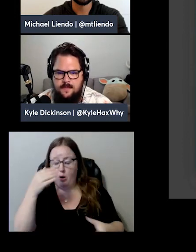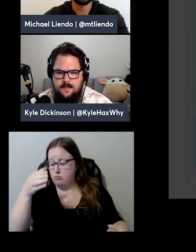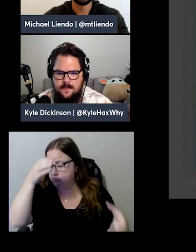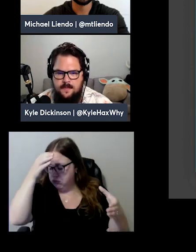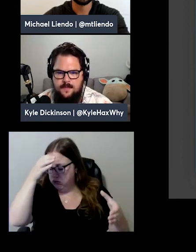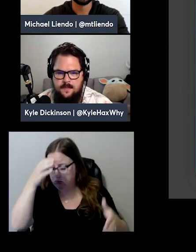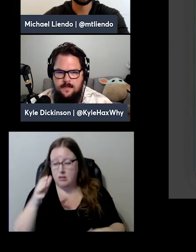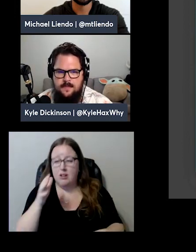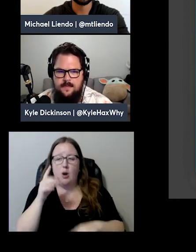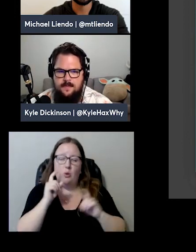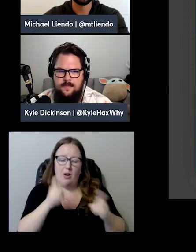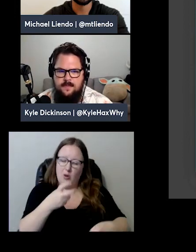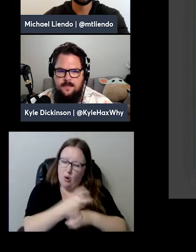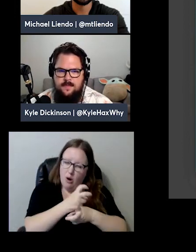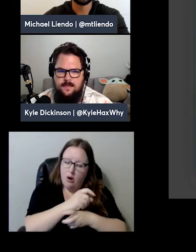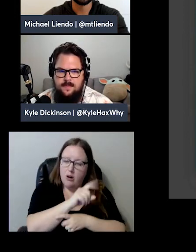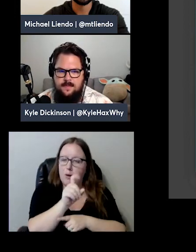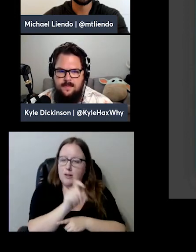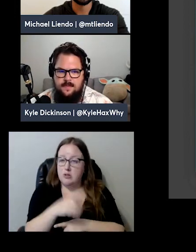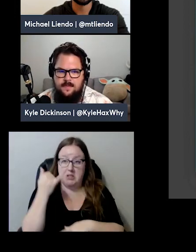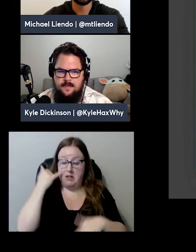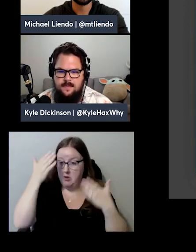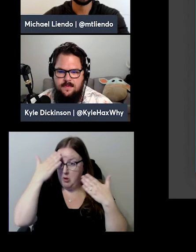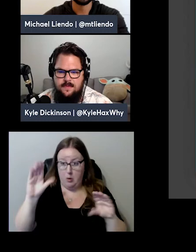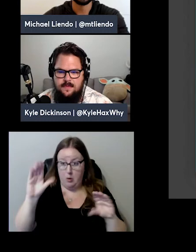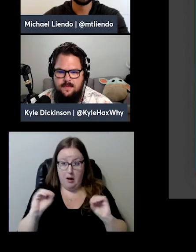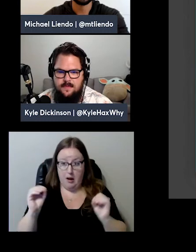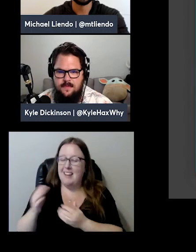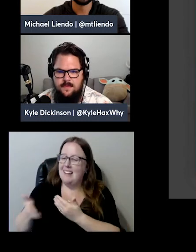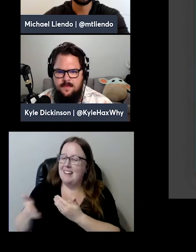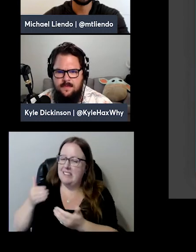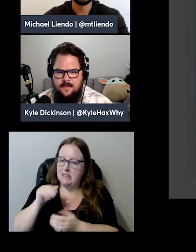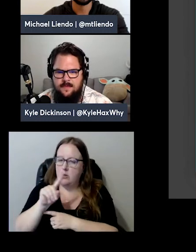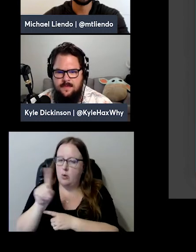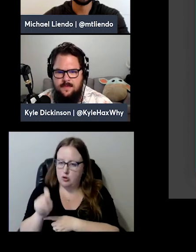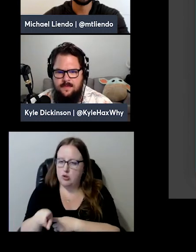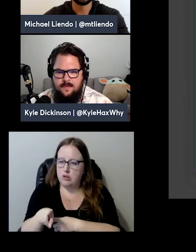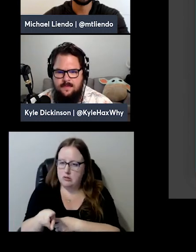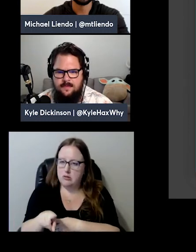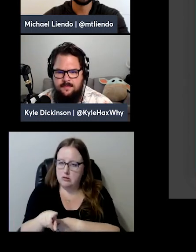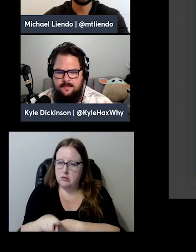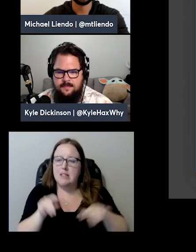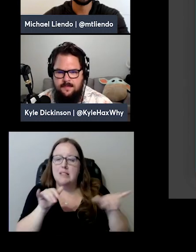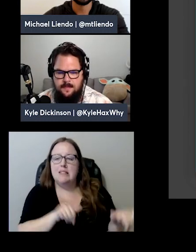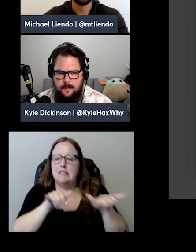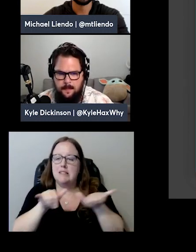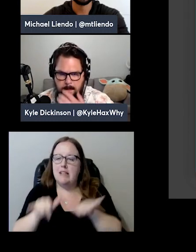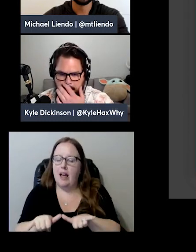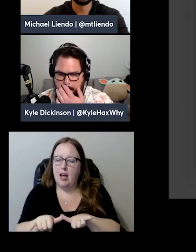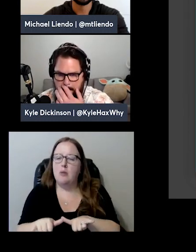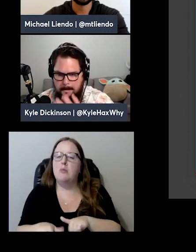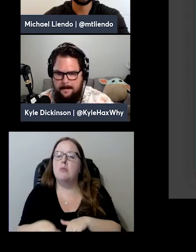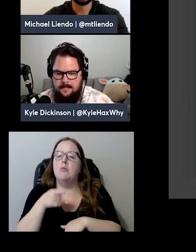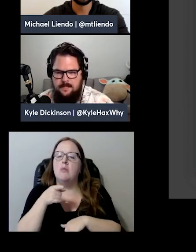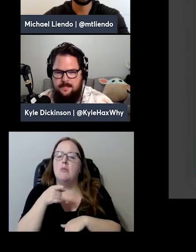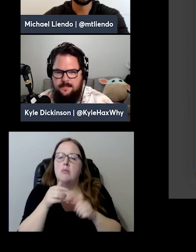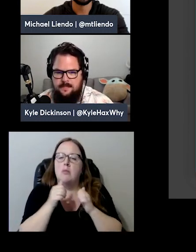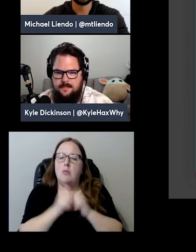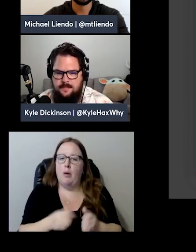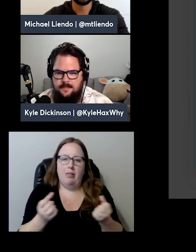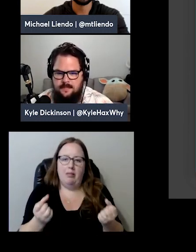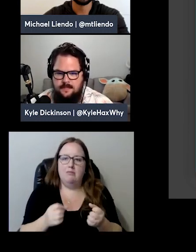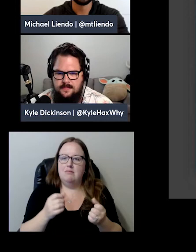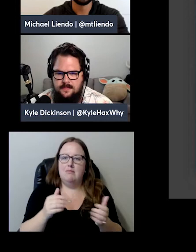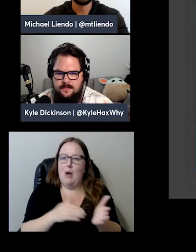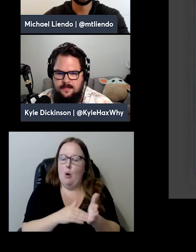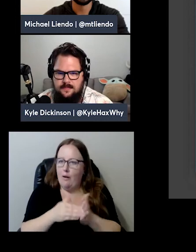harder questions. If you don't know anything, we'll give you easier questions. Same sort of space repetition here as well. You press next,